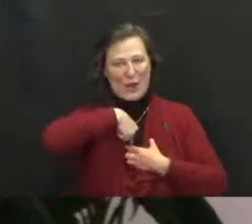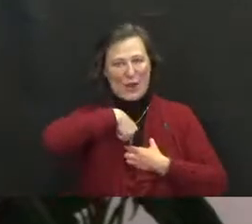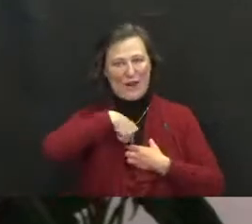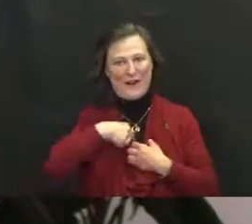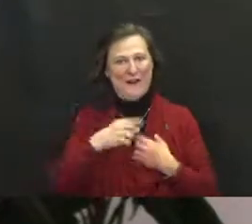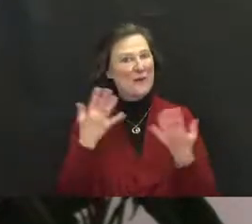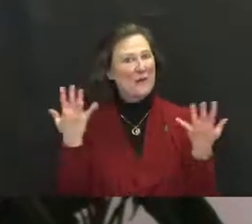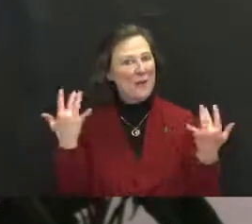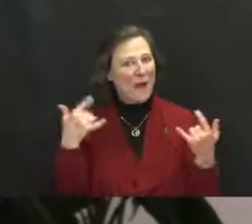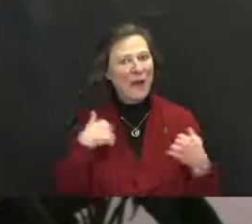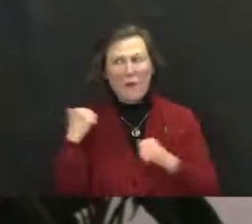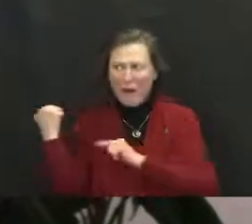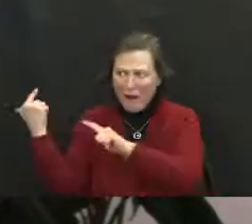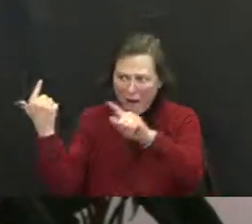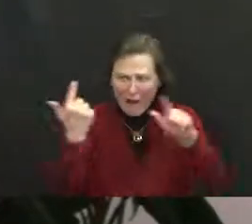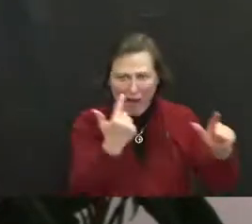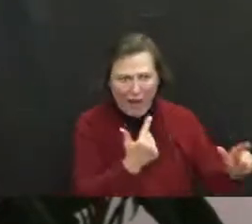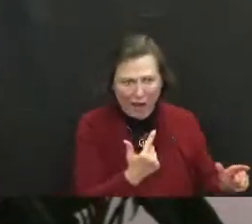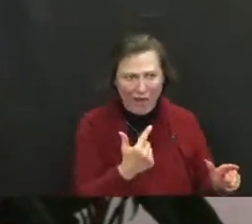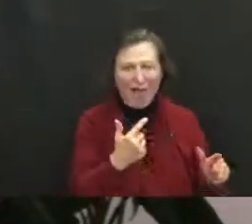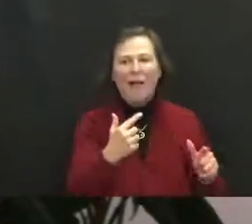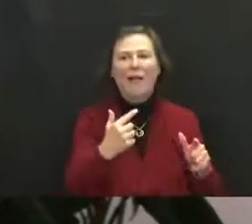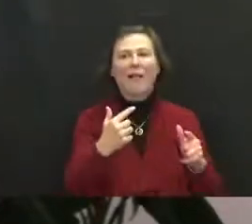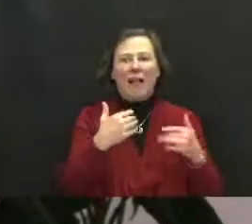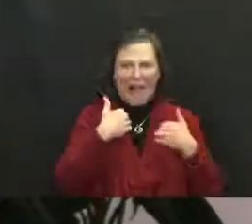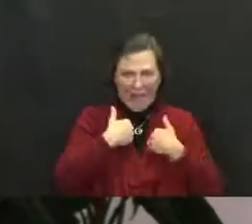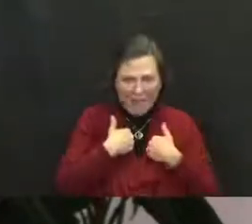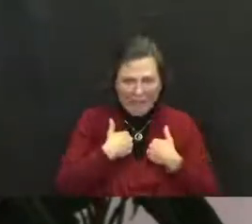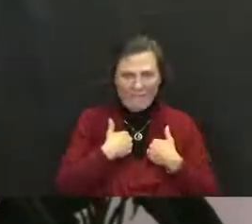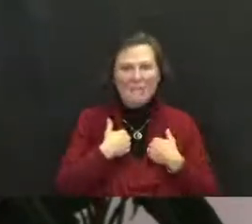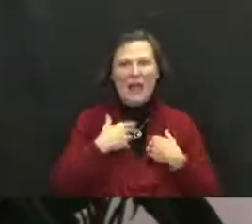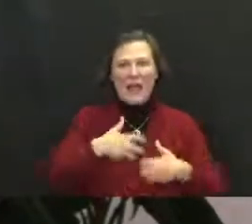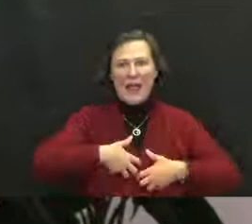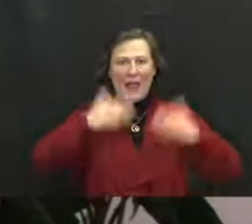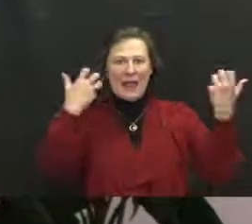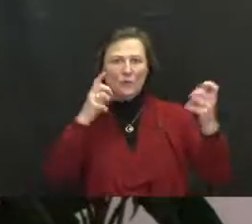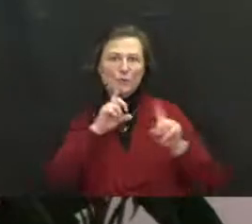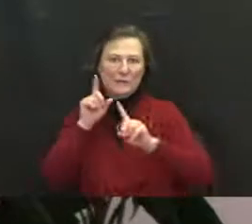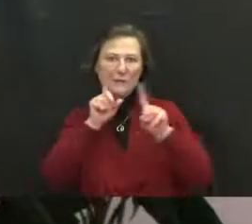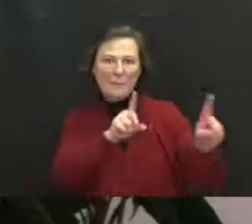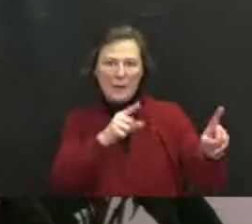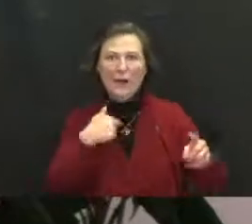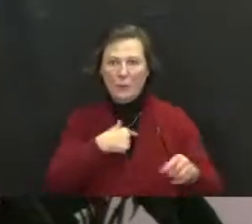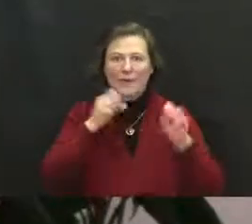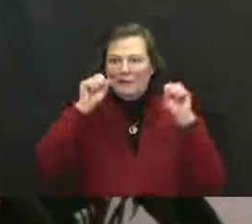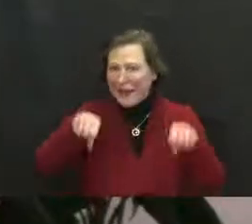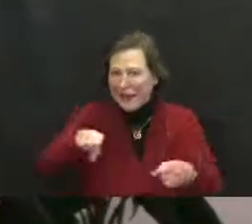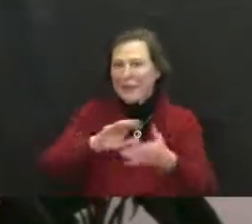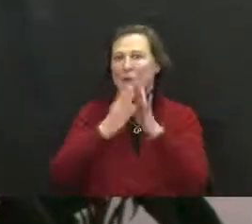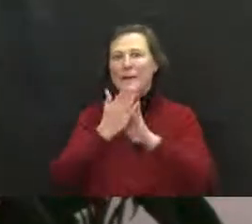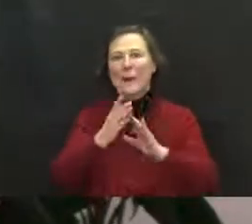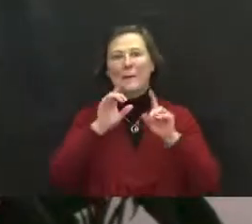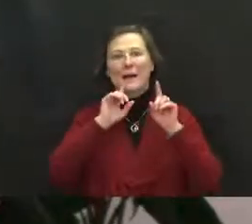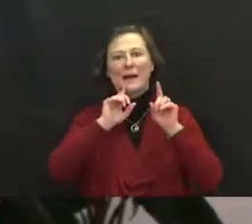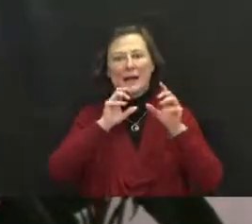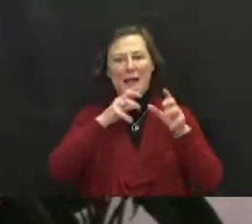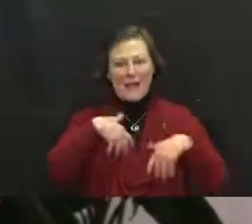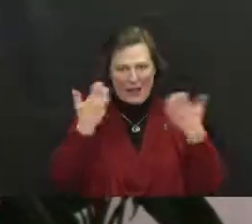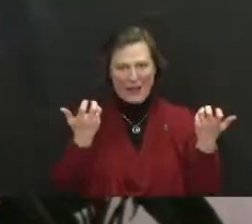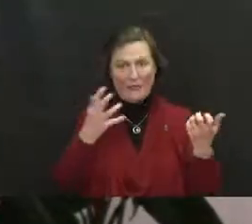we're all endowed with an anger response. We can all get angry, and we all have gotten